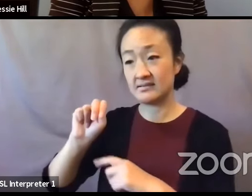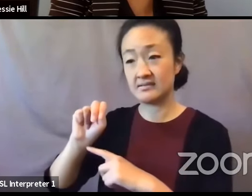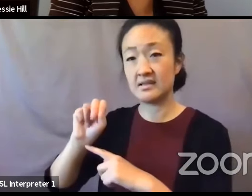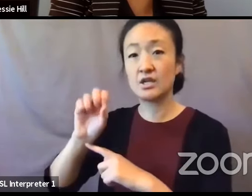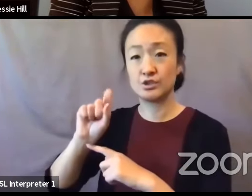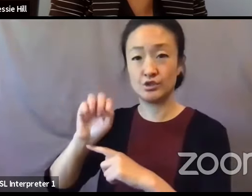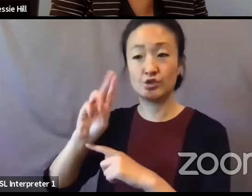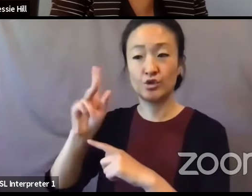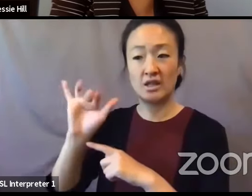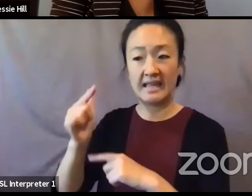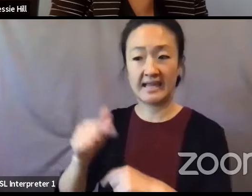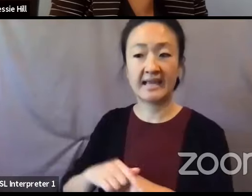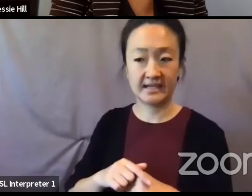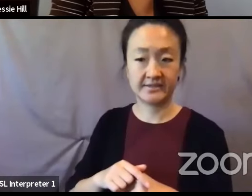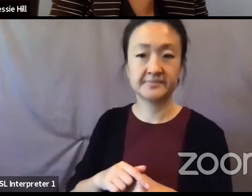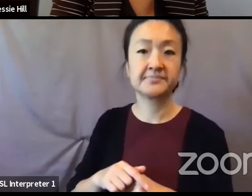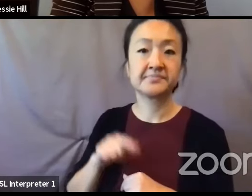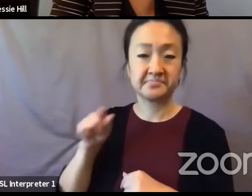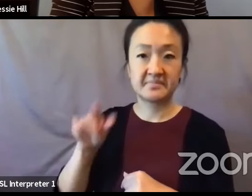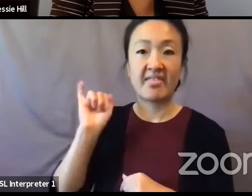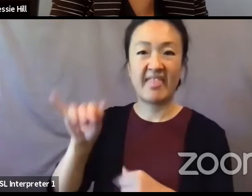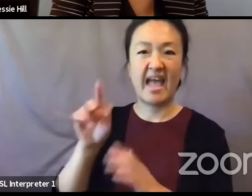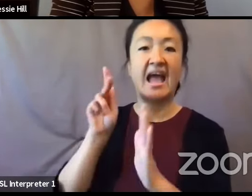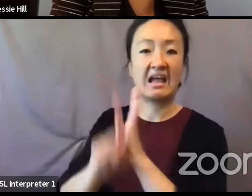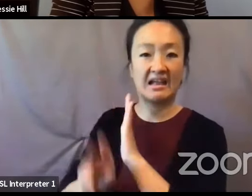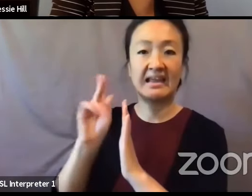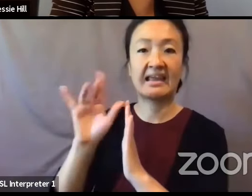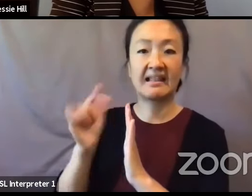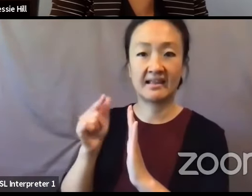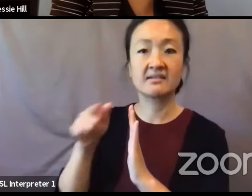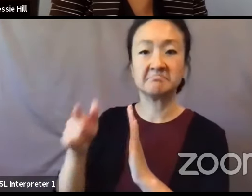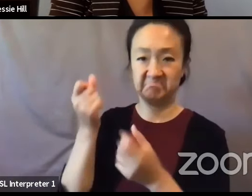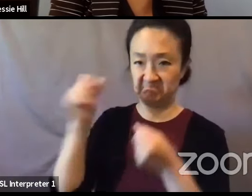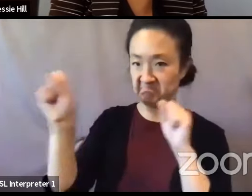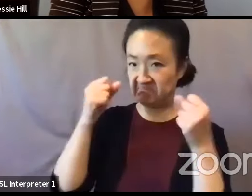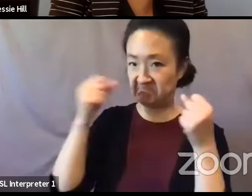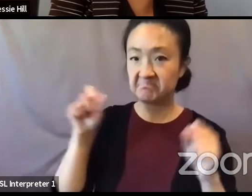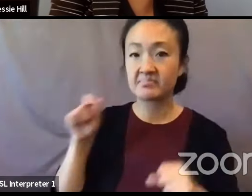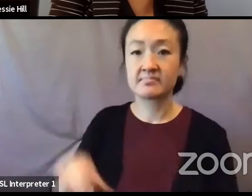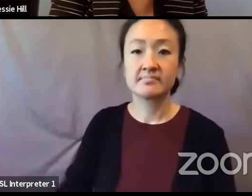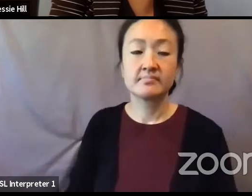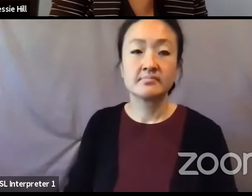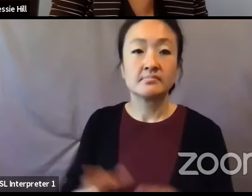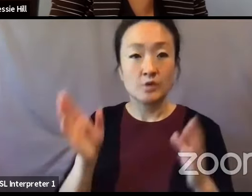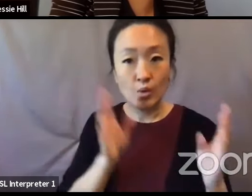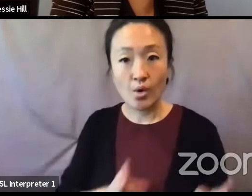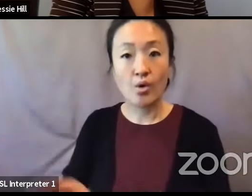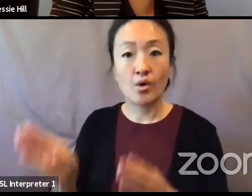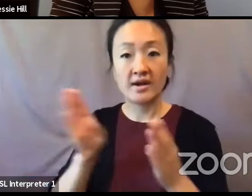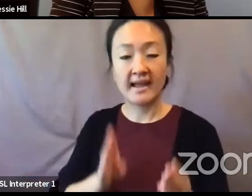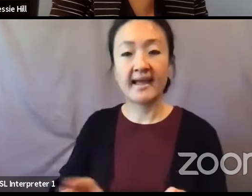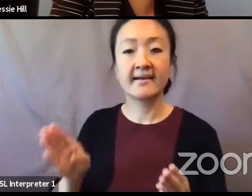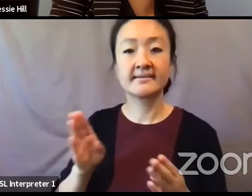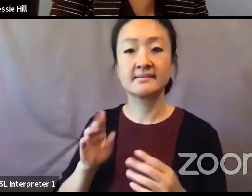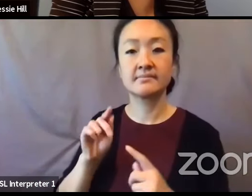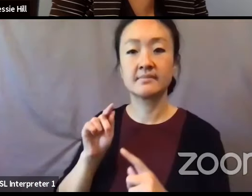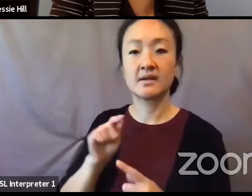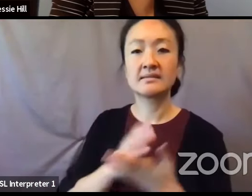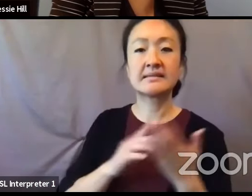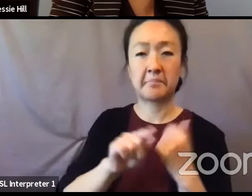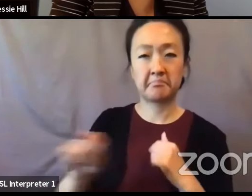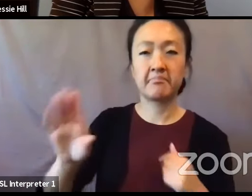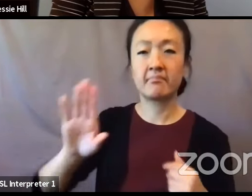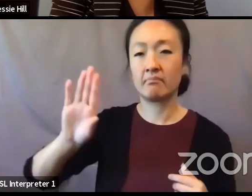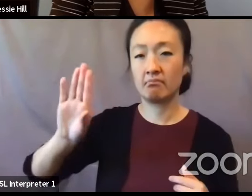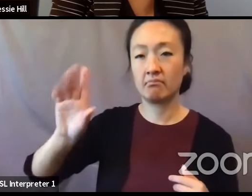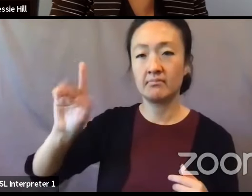police. In the wake of that killing, there were protests organized in part by some of the Black Lives Matter